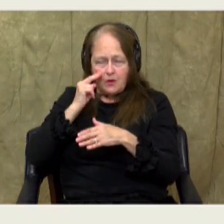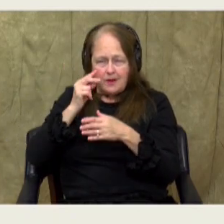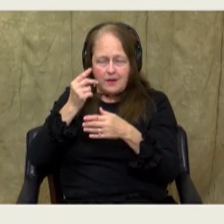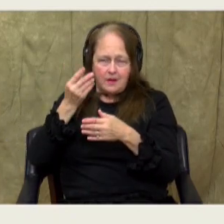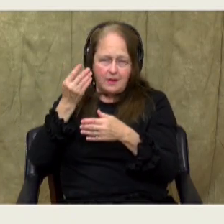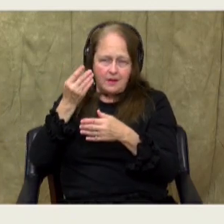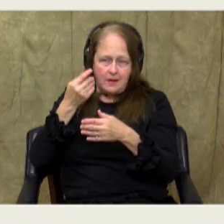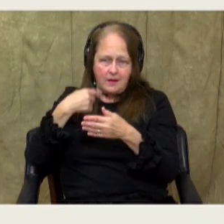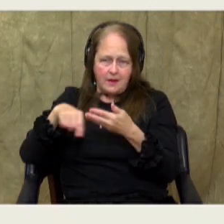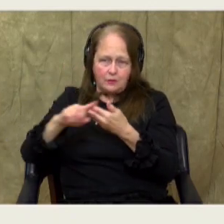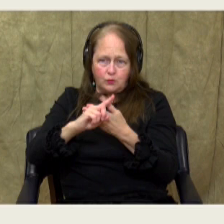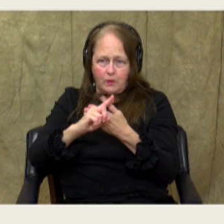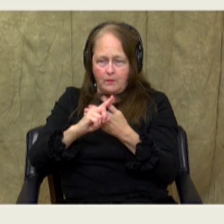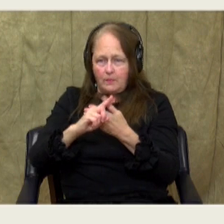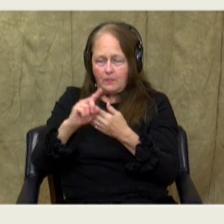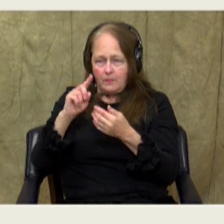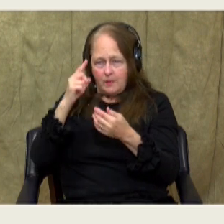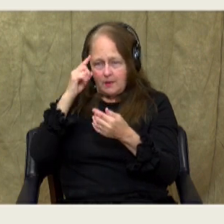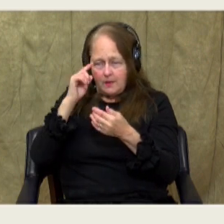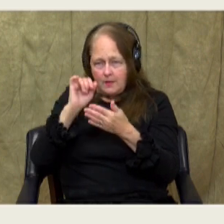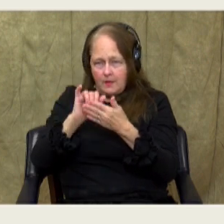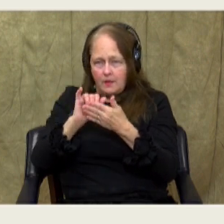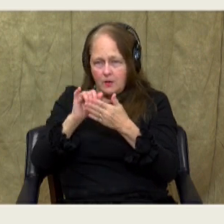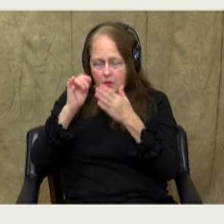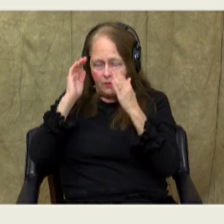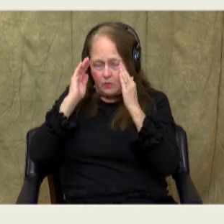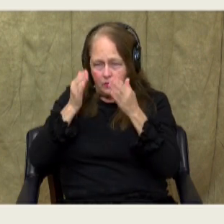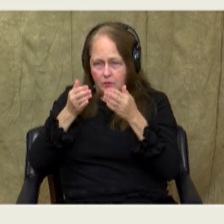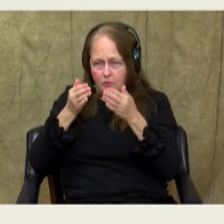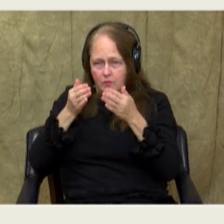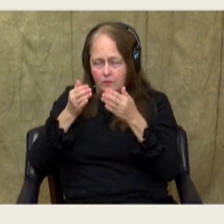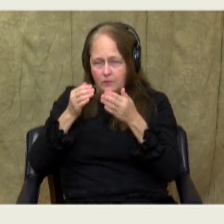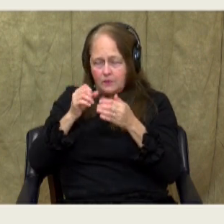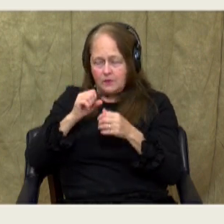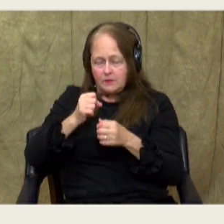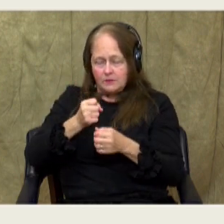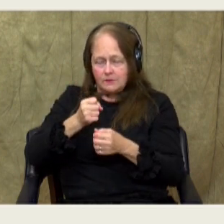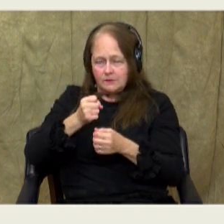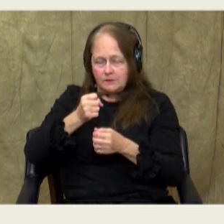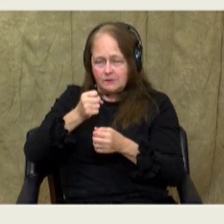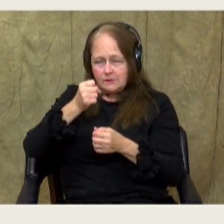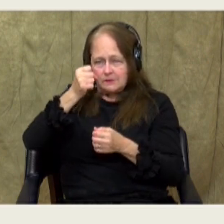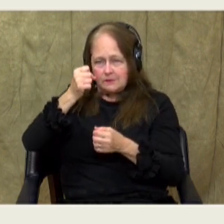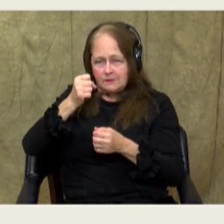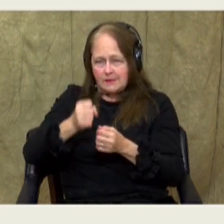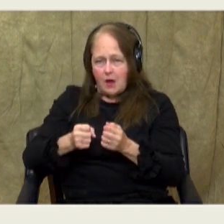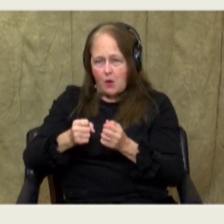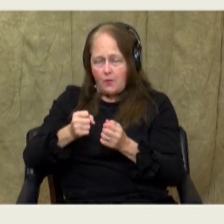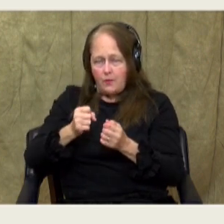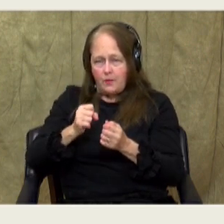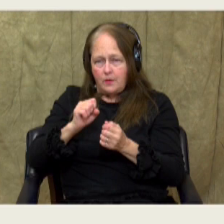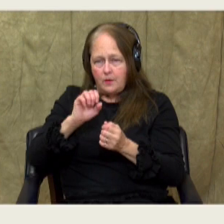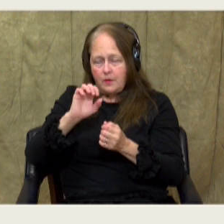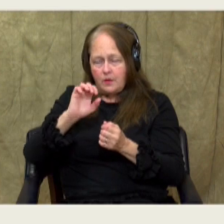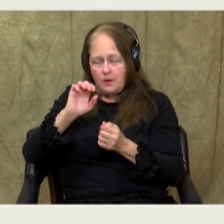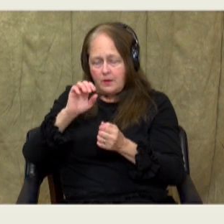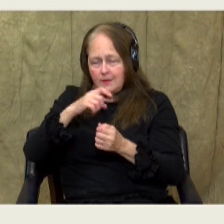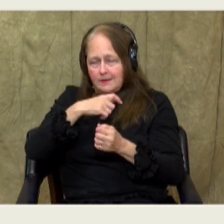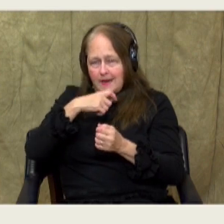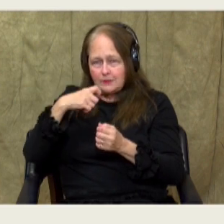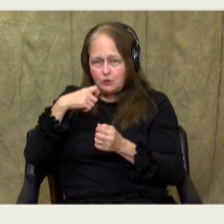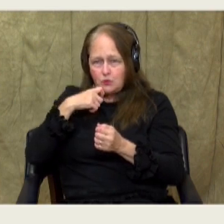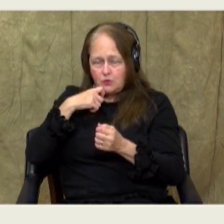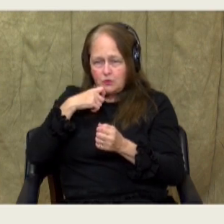about Southwest Asia. But for today, we're going to concentrate on those areas south of the Saharan Desert. So we've got Western Africa,